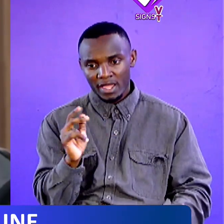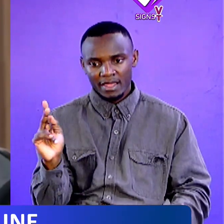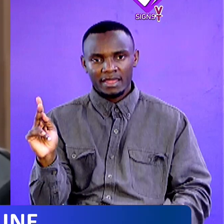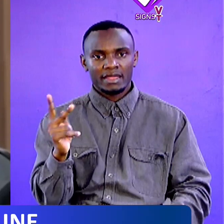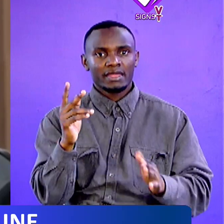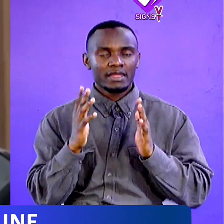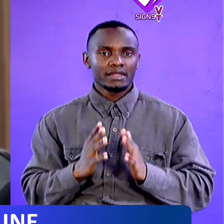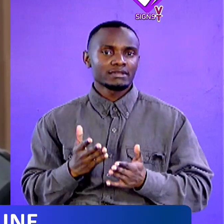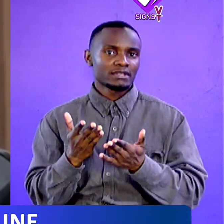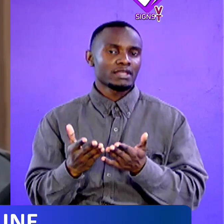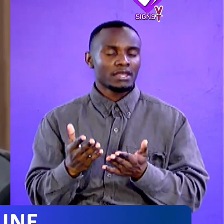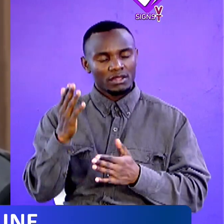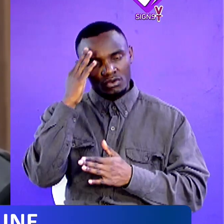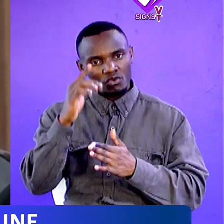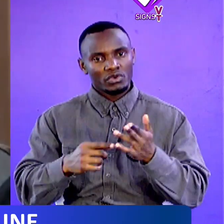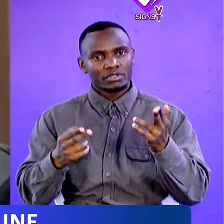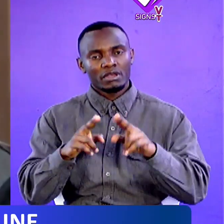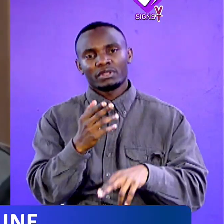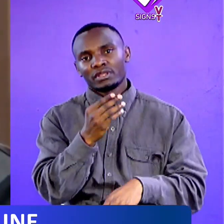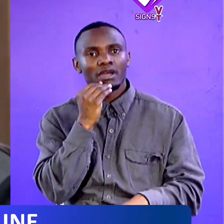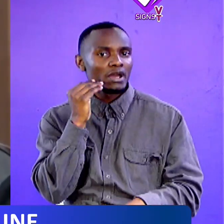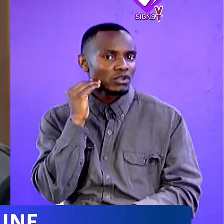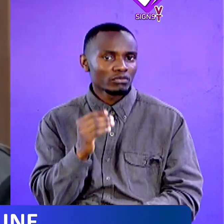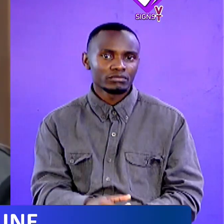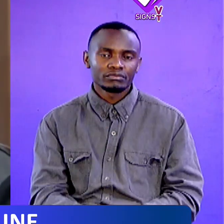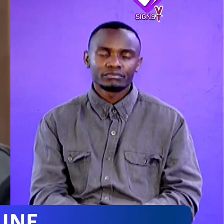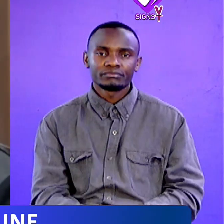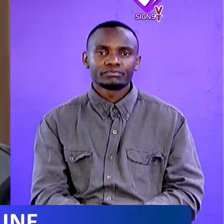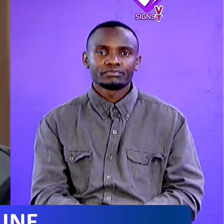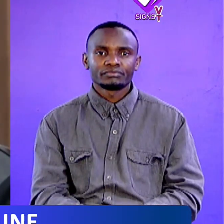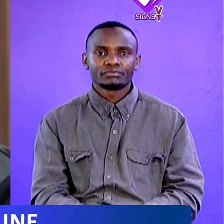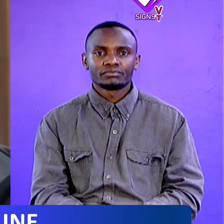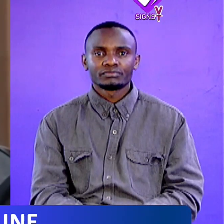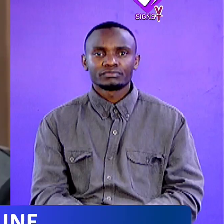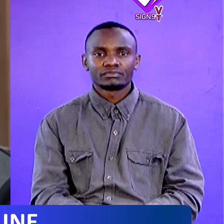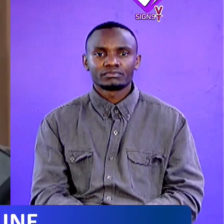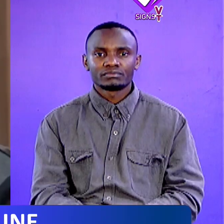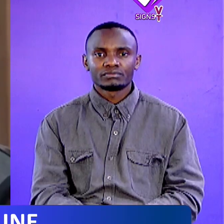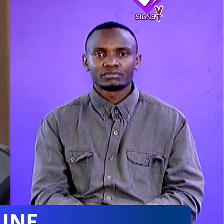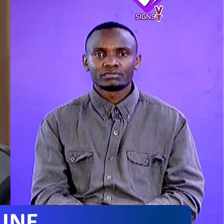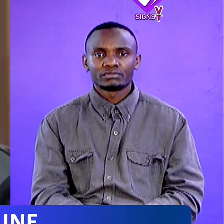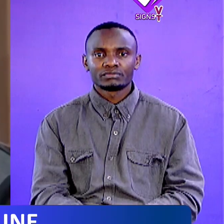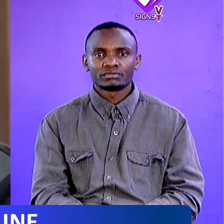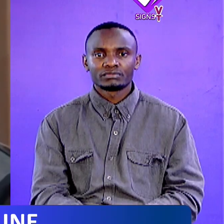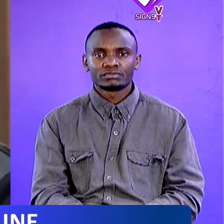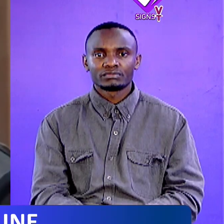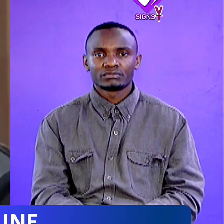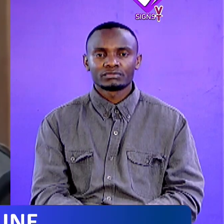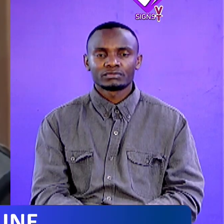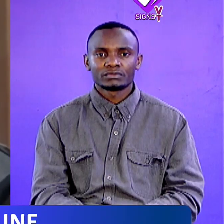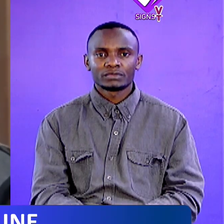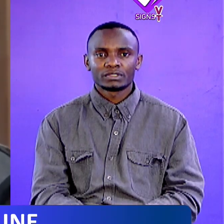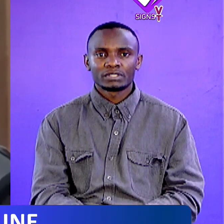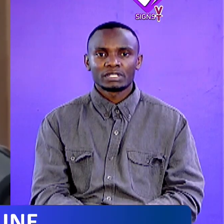informed as to what is going on back home. And let me tell officers commanding police stations, officers